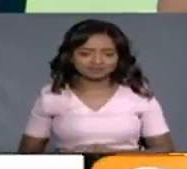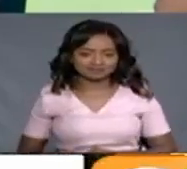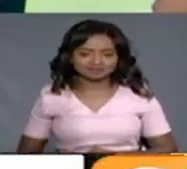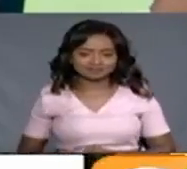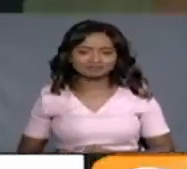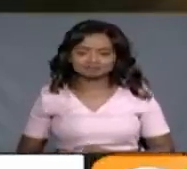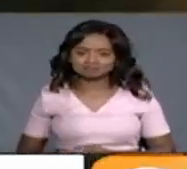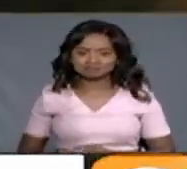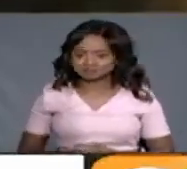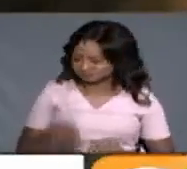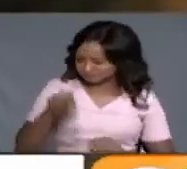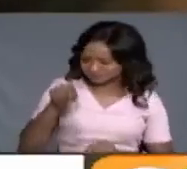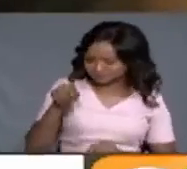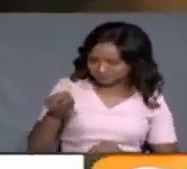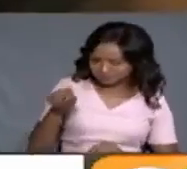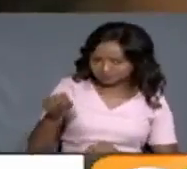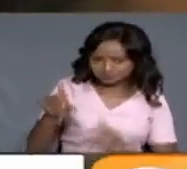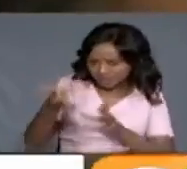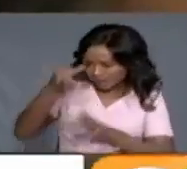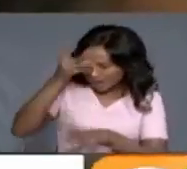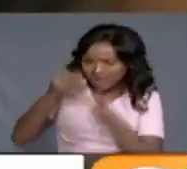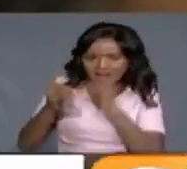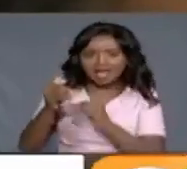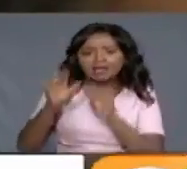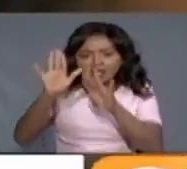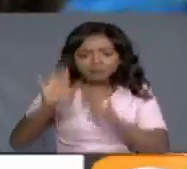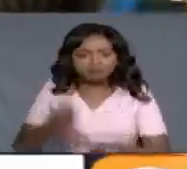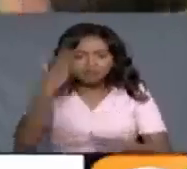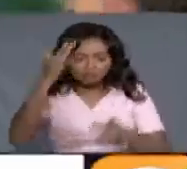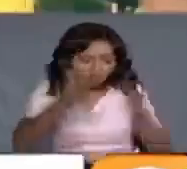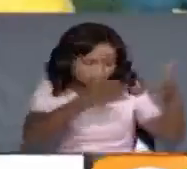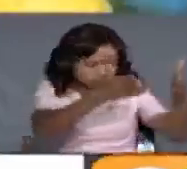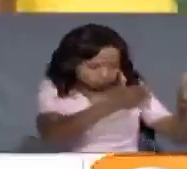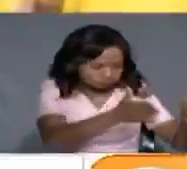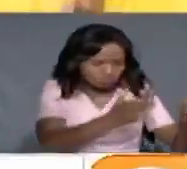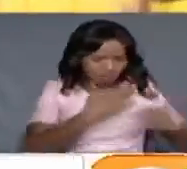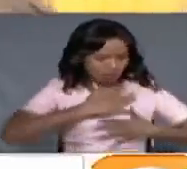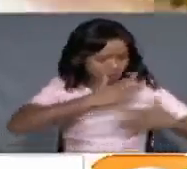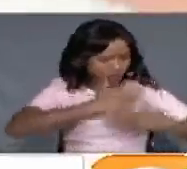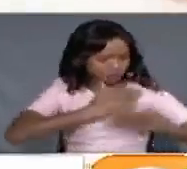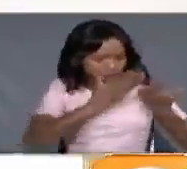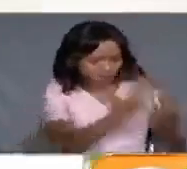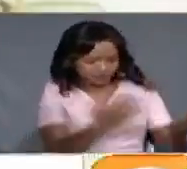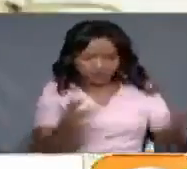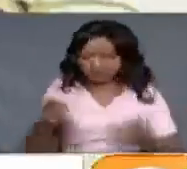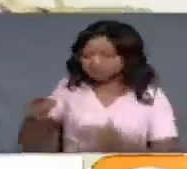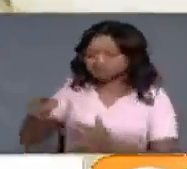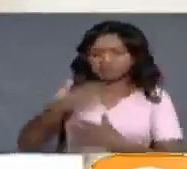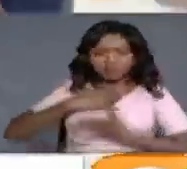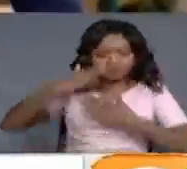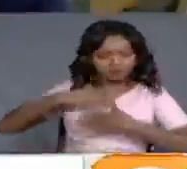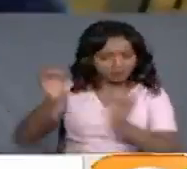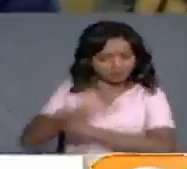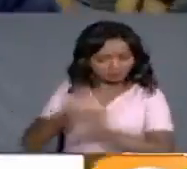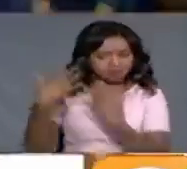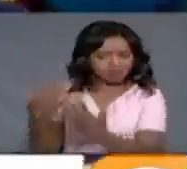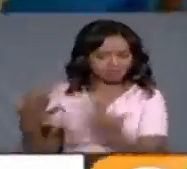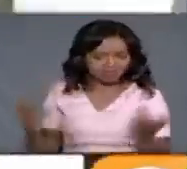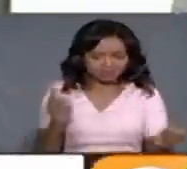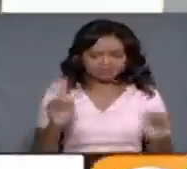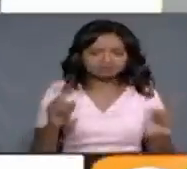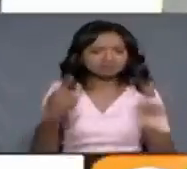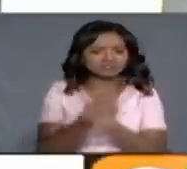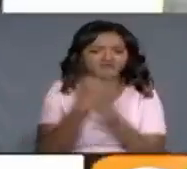And on this particular one, they are required to distinguish between the living and non-living things. But how different is the